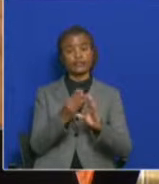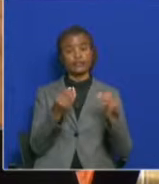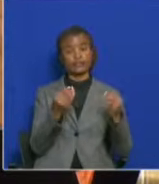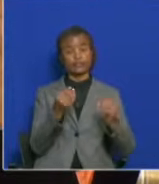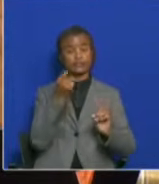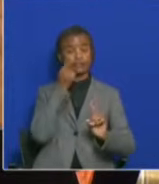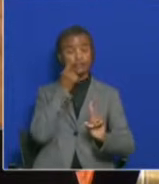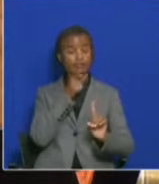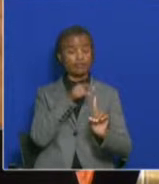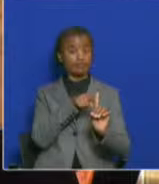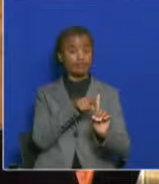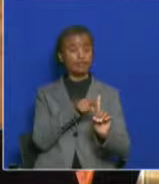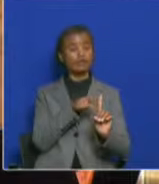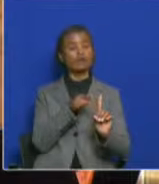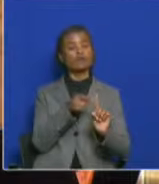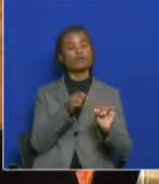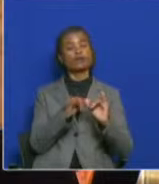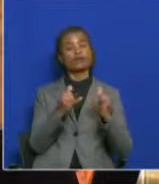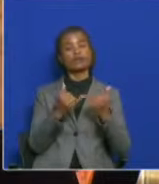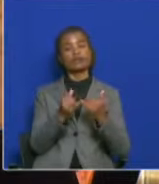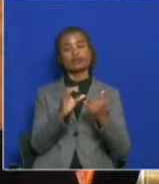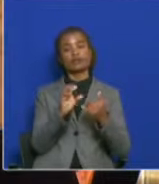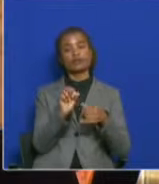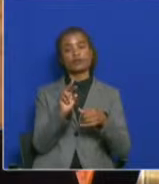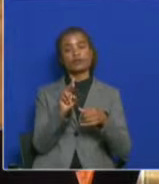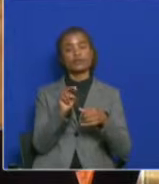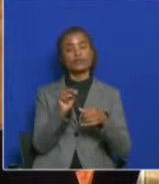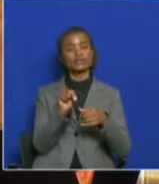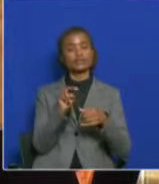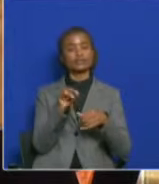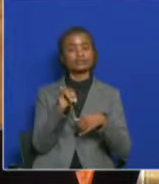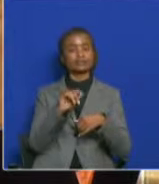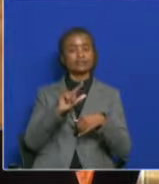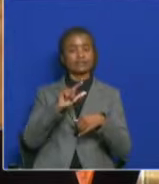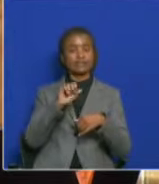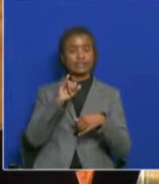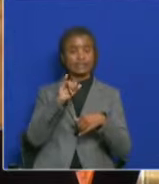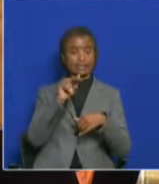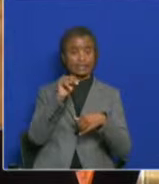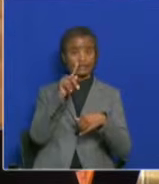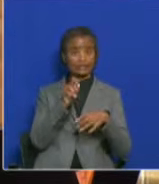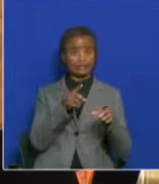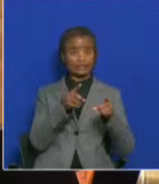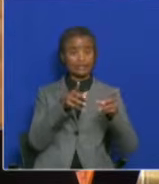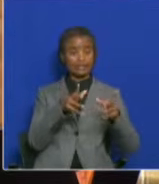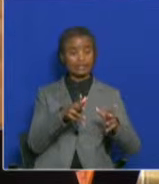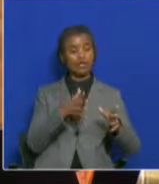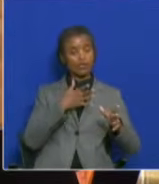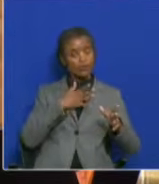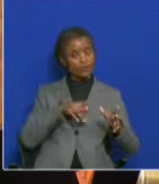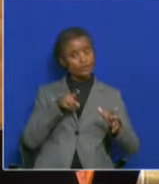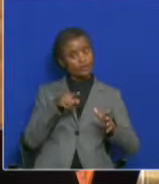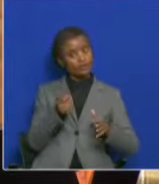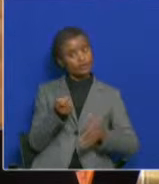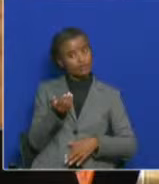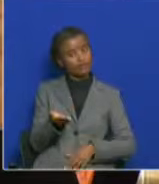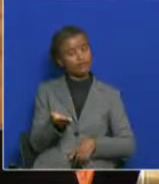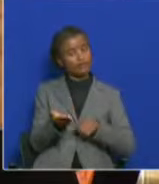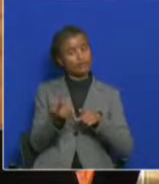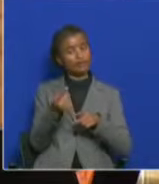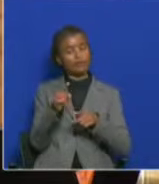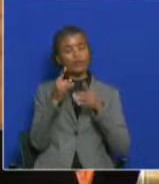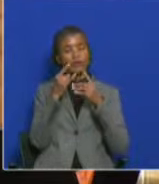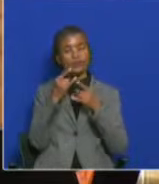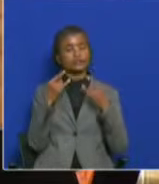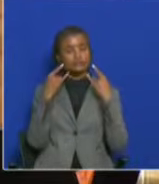Carney Link's director, wanted access to these SAPS masks orders, at the